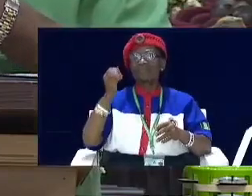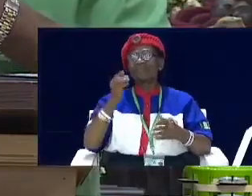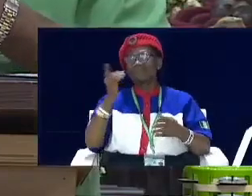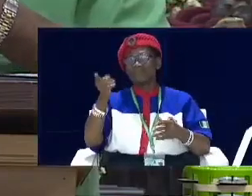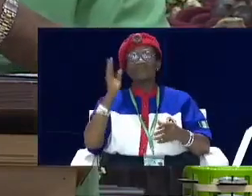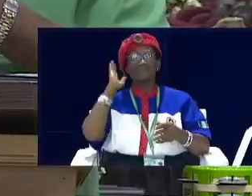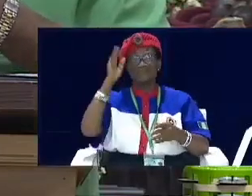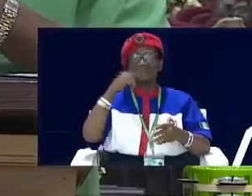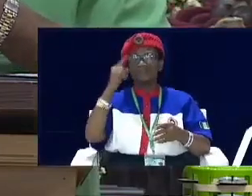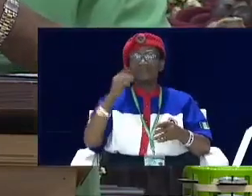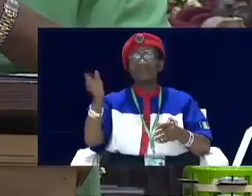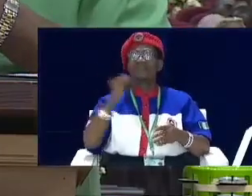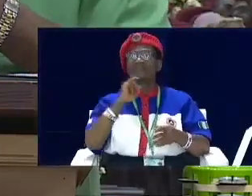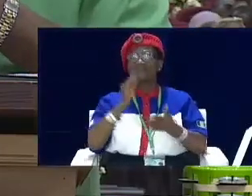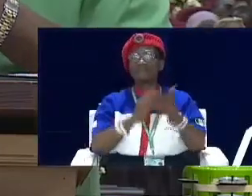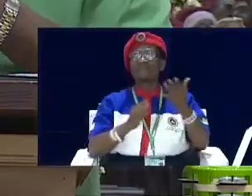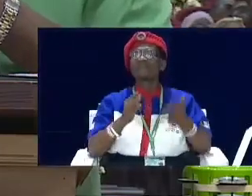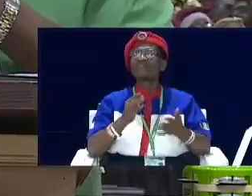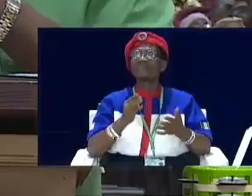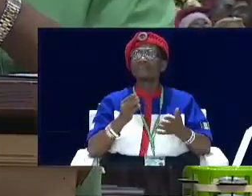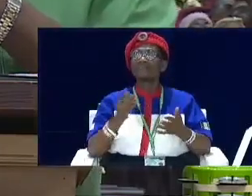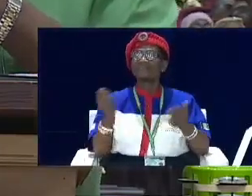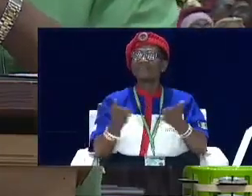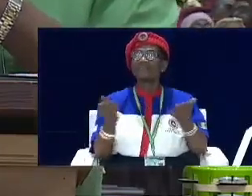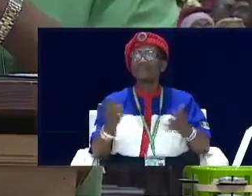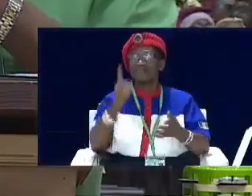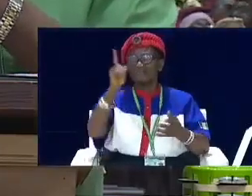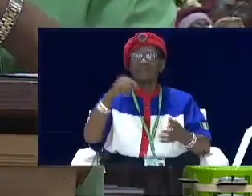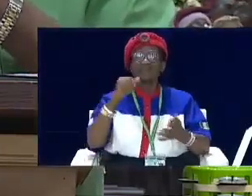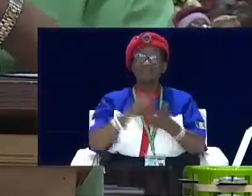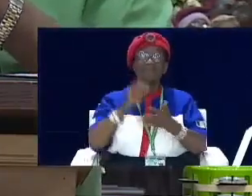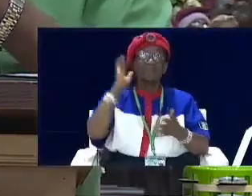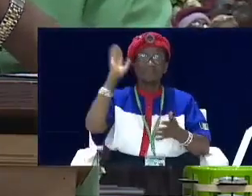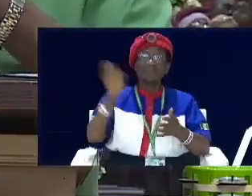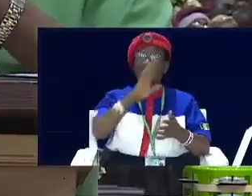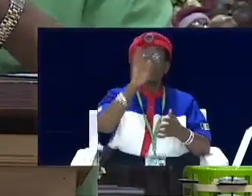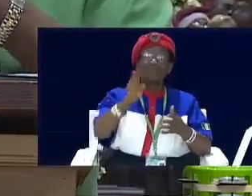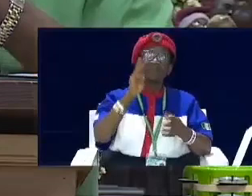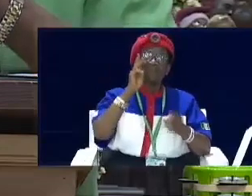so pe nikan be ni ti o ni sunkun mo. Eh.